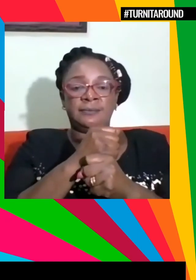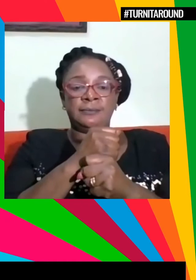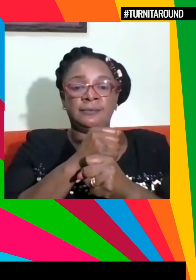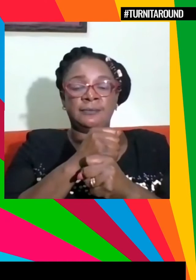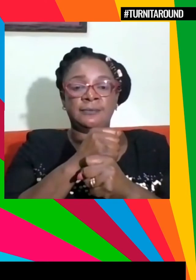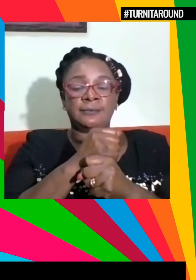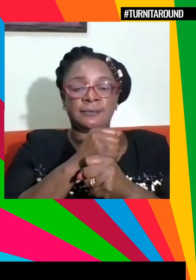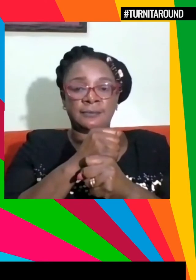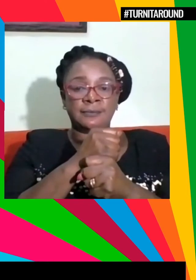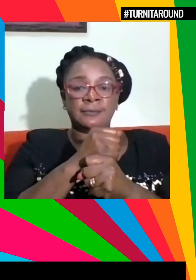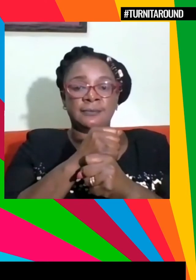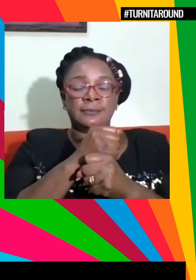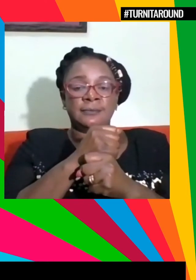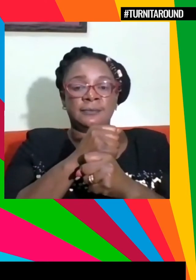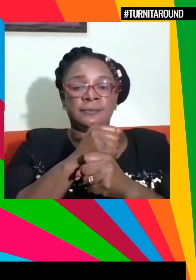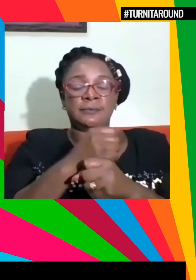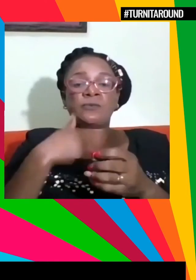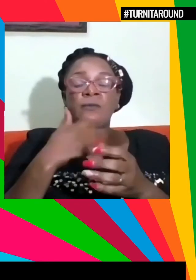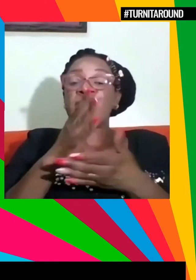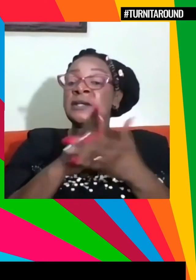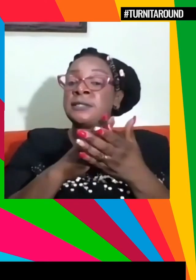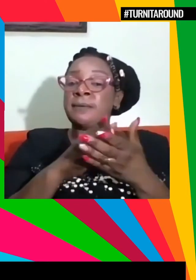Yeah, I'll just say, you know, there are some problems, right, that